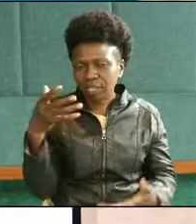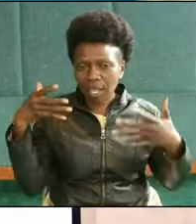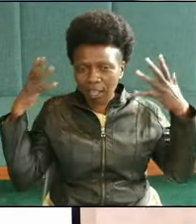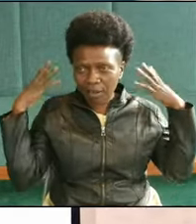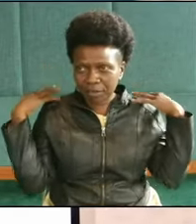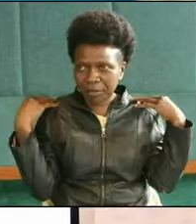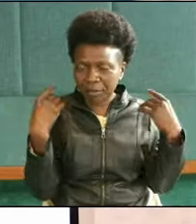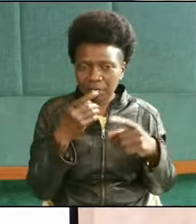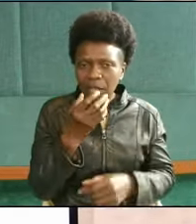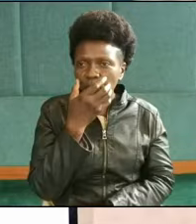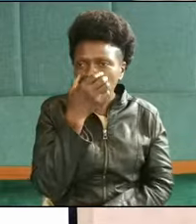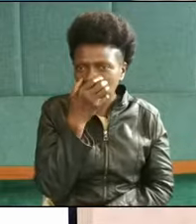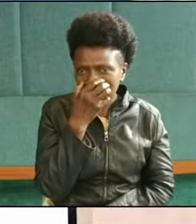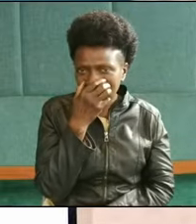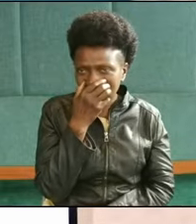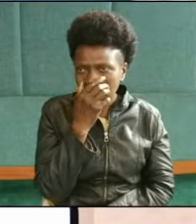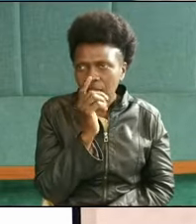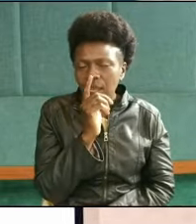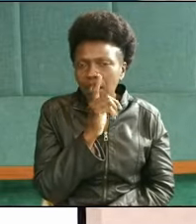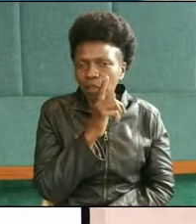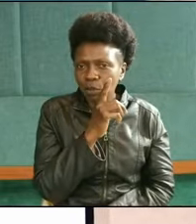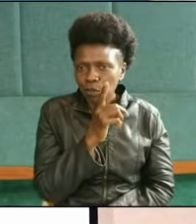But how I wish